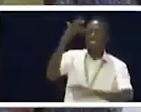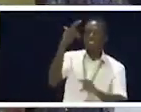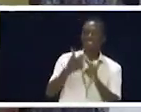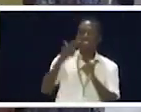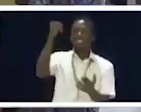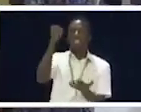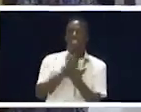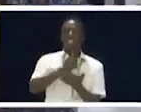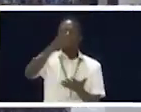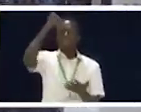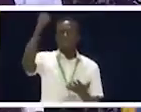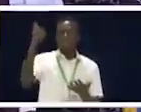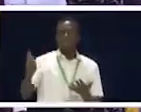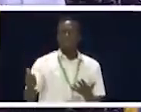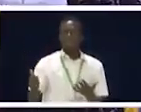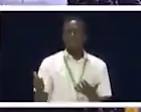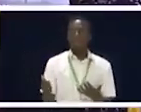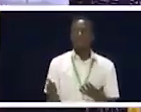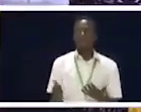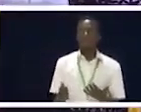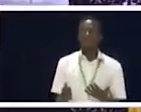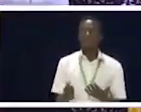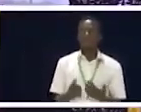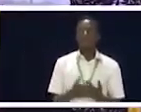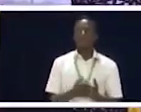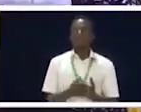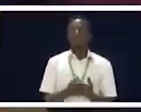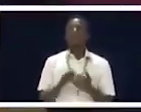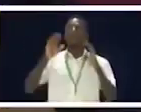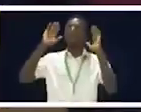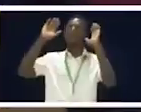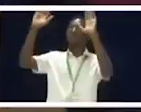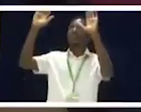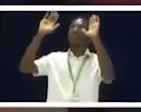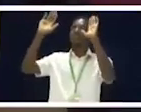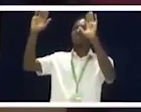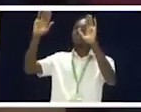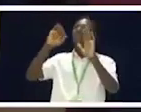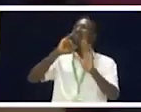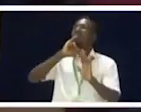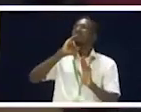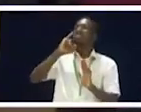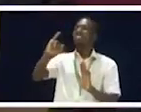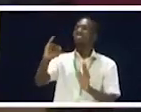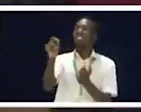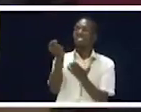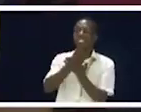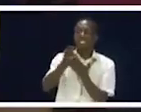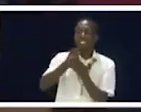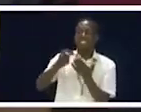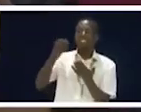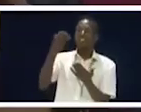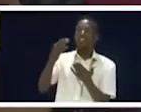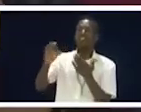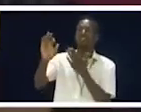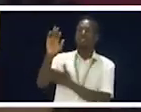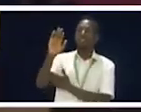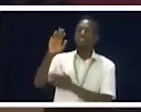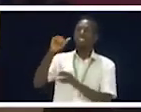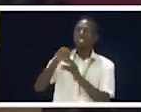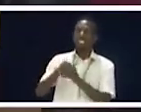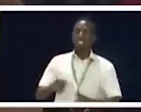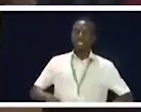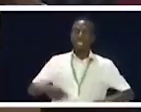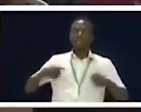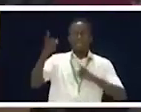In the name of Jesus. A wonder is the signature of God in life of person. No time. Can you say it with